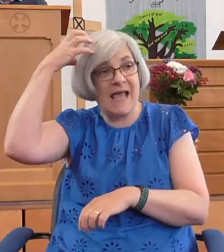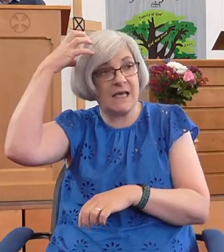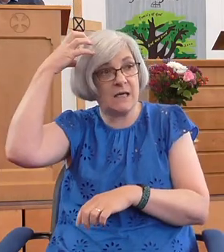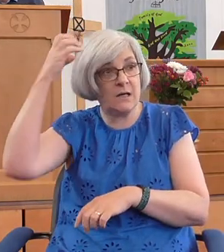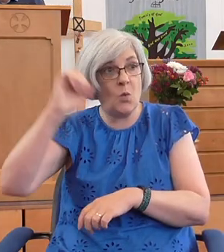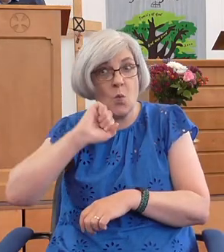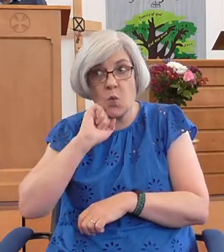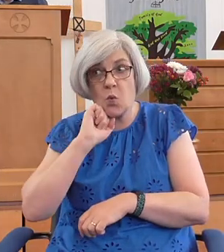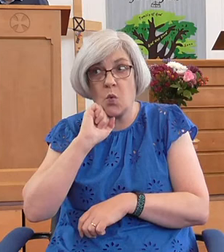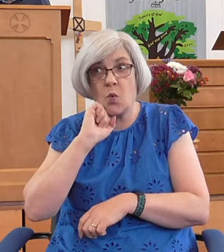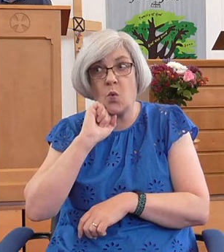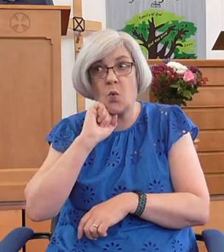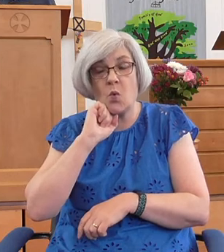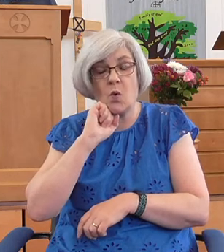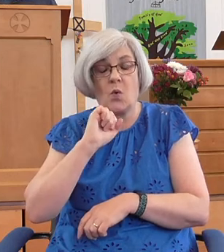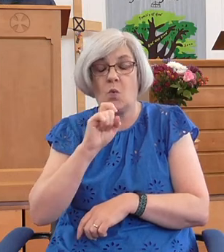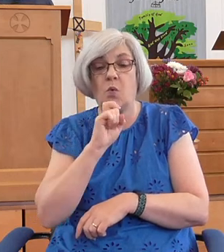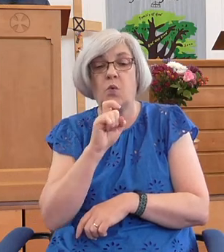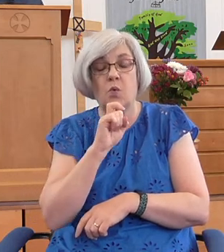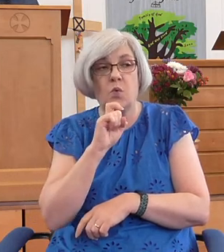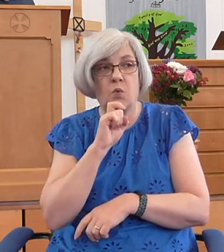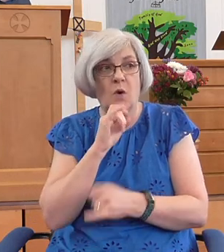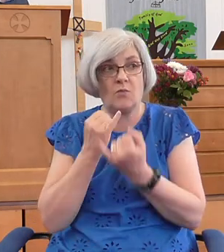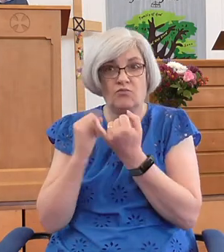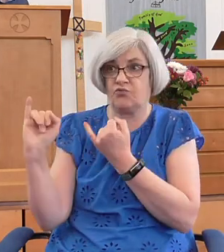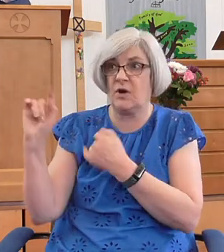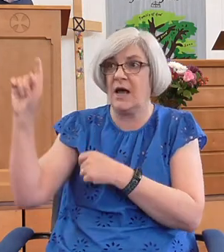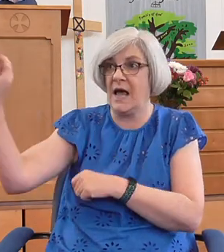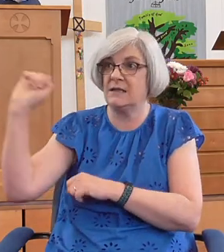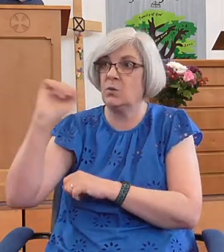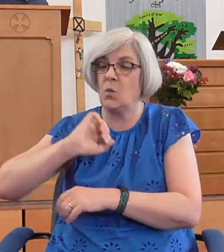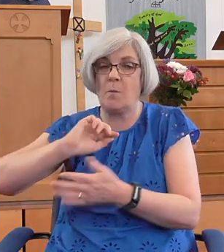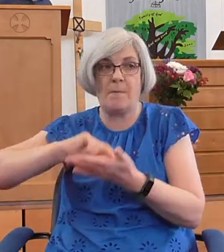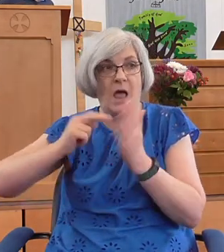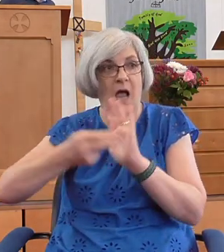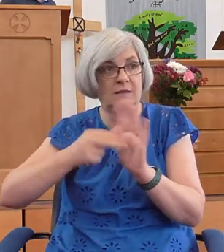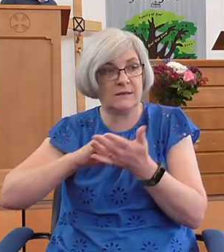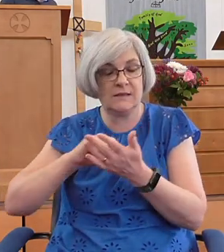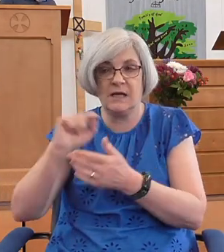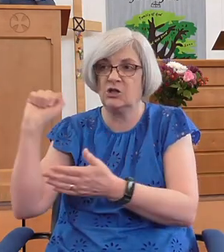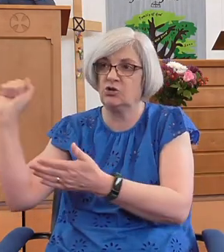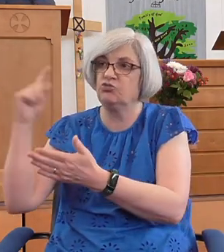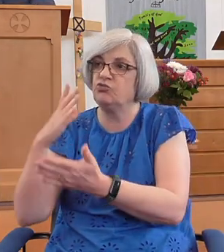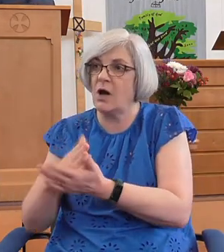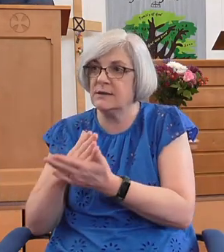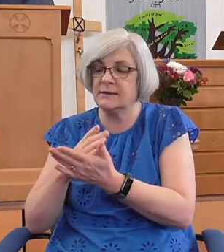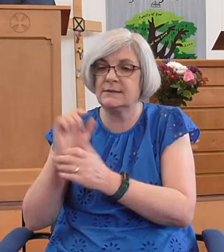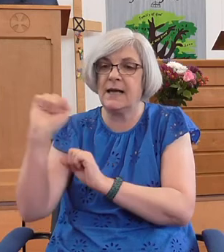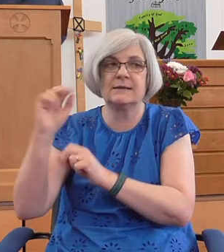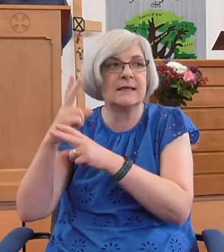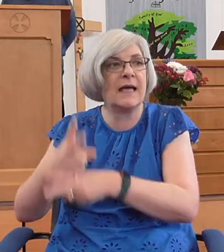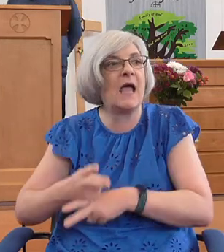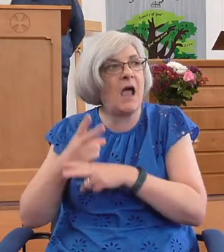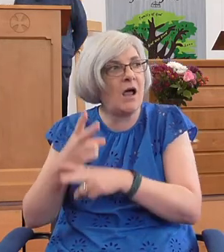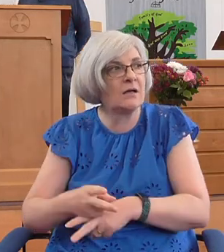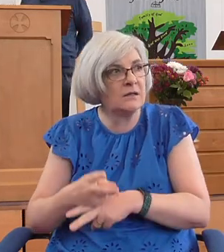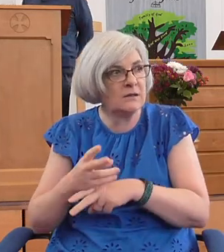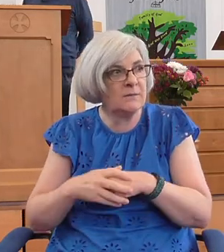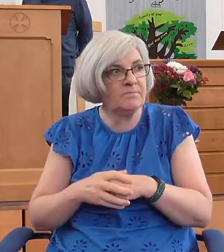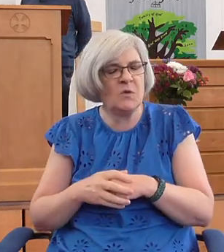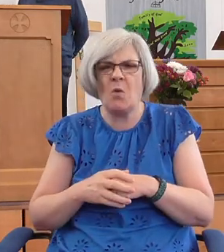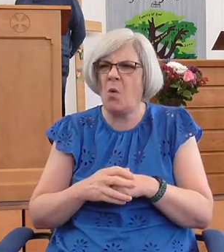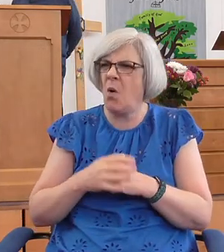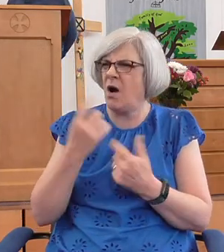dare resist his will, distrust his care?" or murmur at